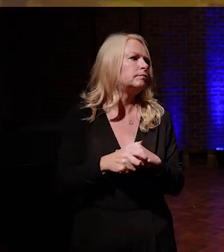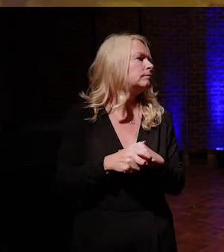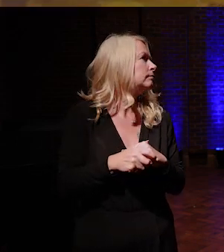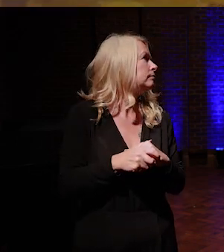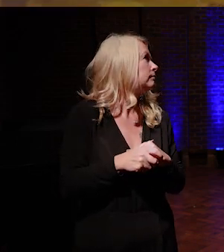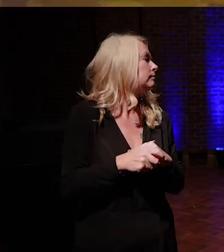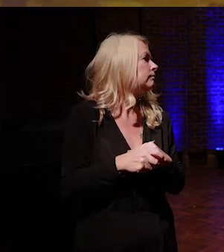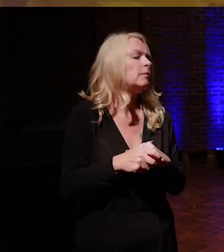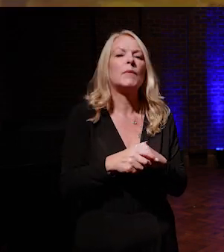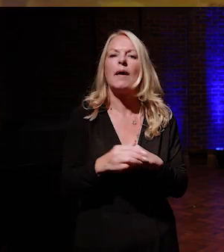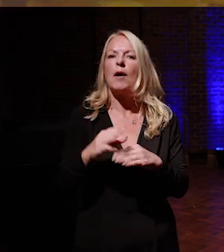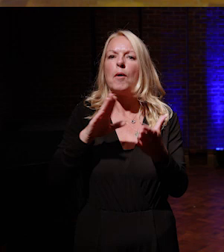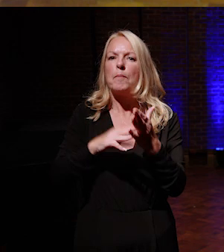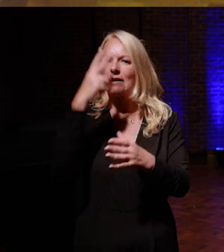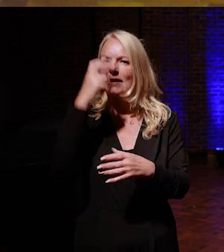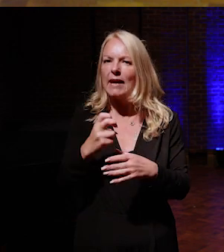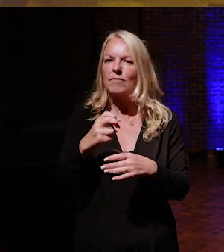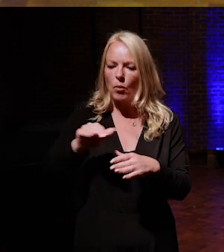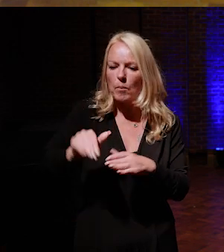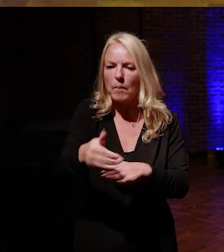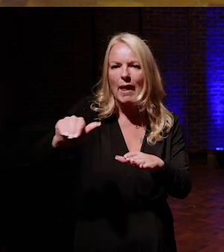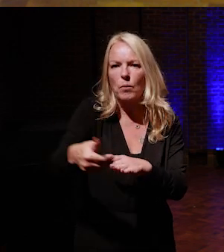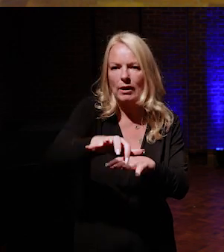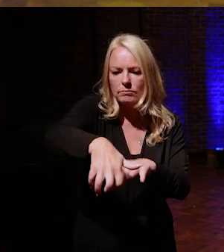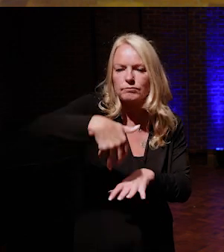Those are medieval plowing systems.